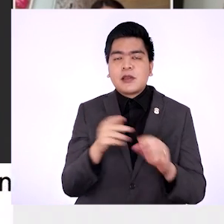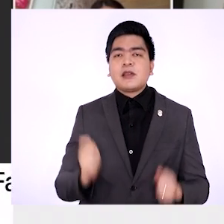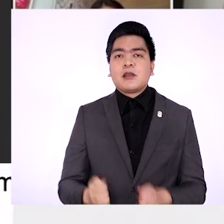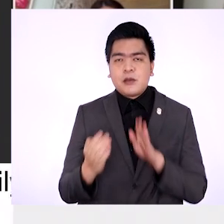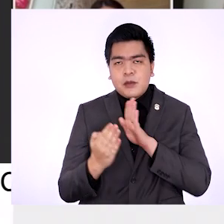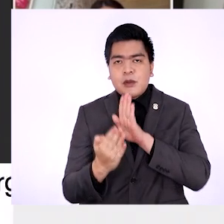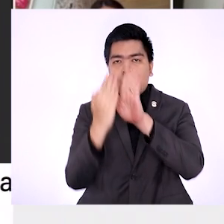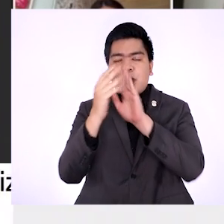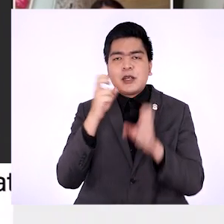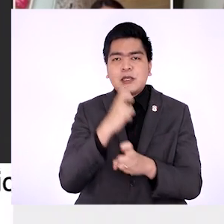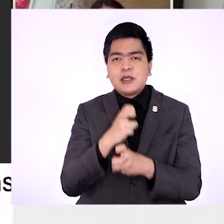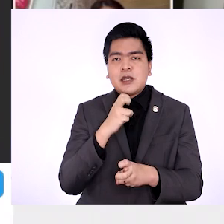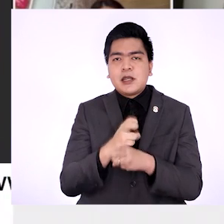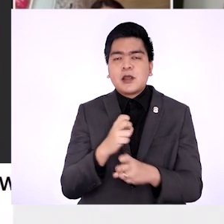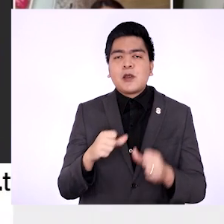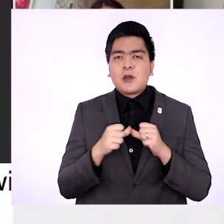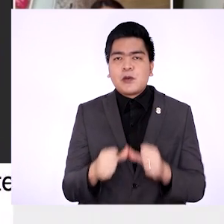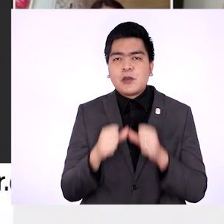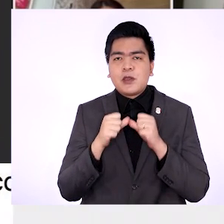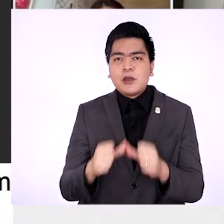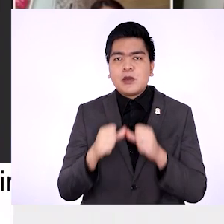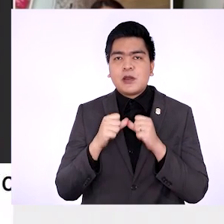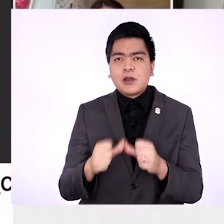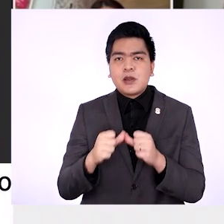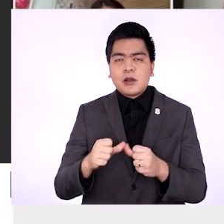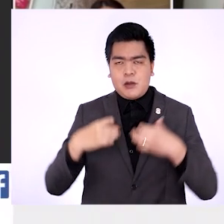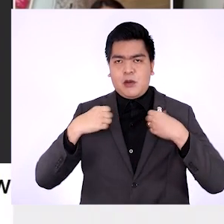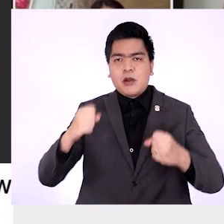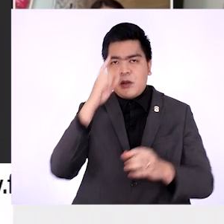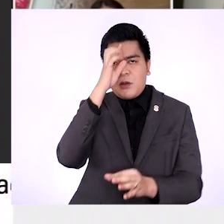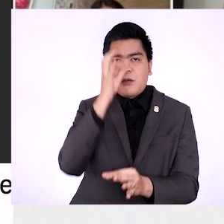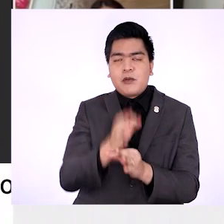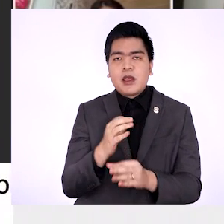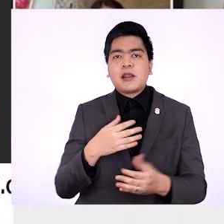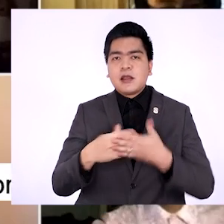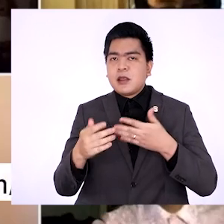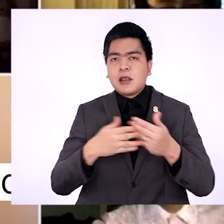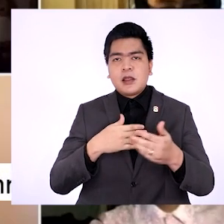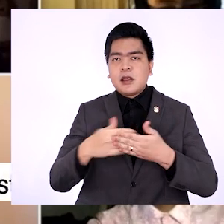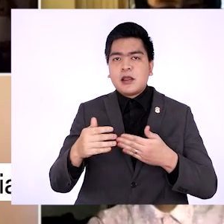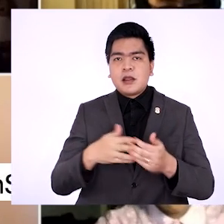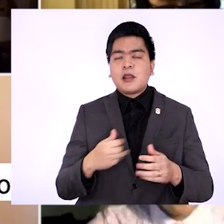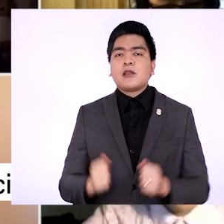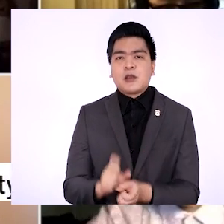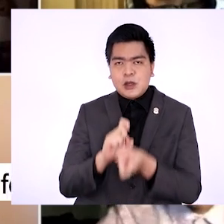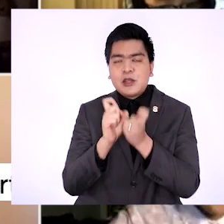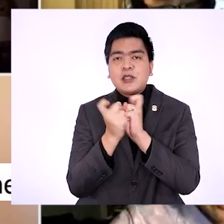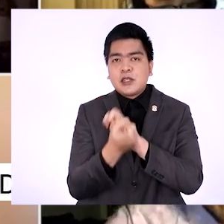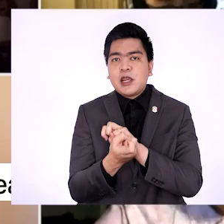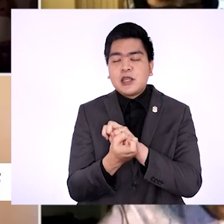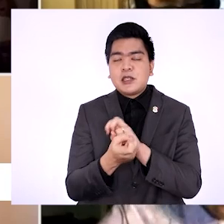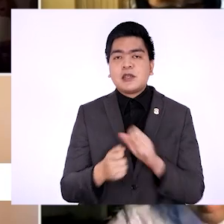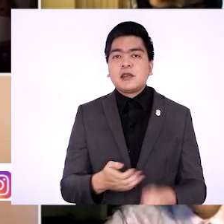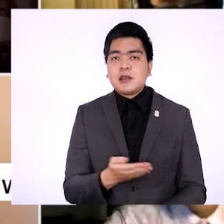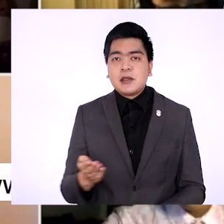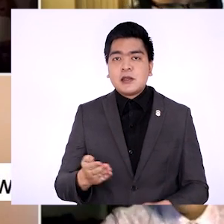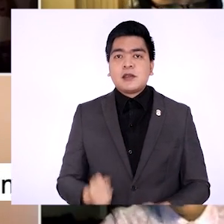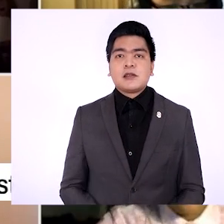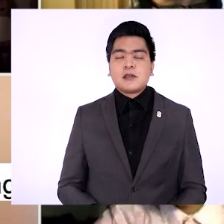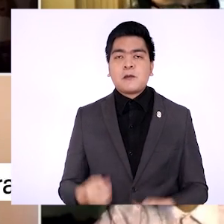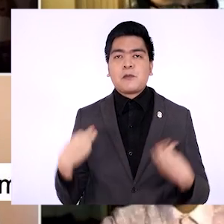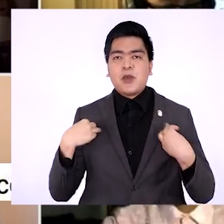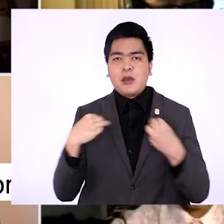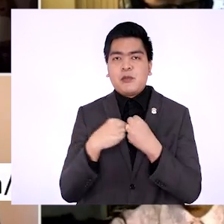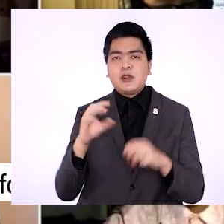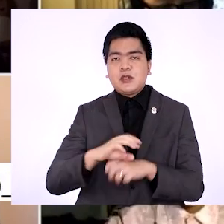overcoming challenges and continuously thrive in the spiritual growth. Even though the world is constantly changing day by day, members of the Church of